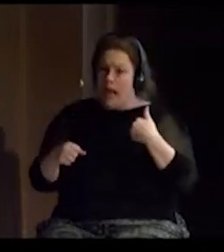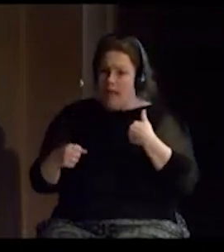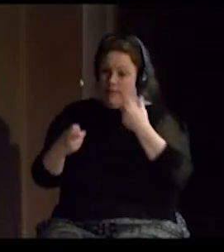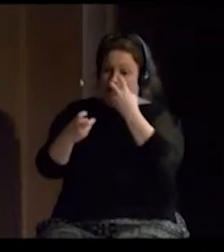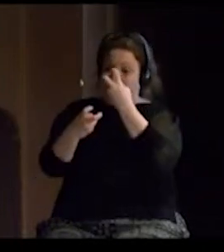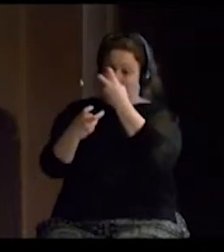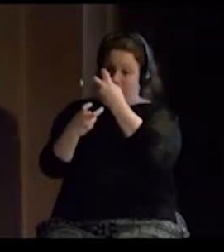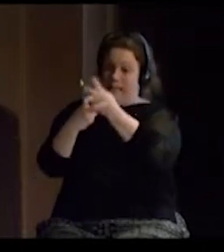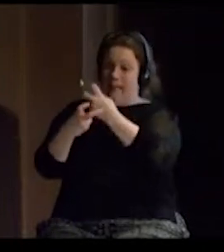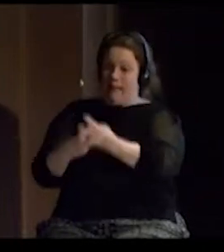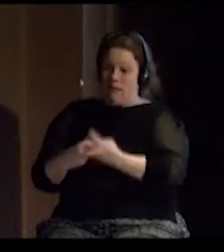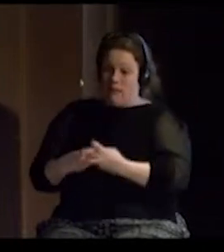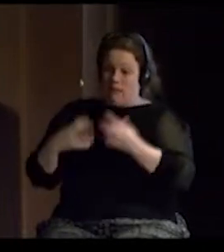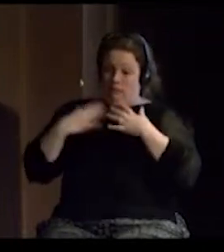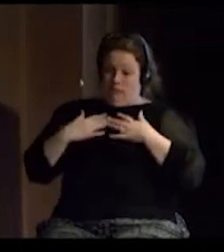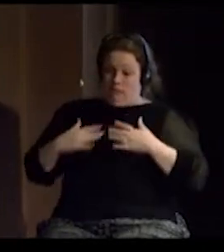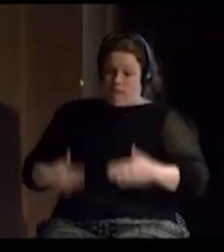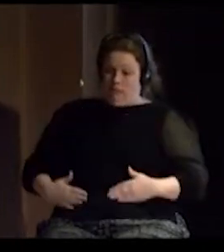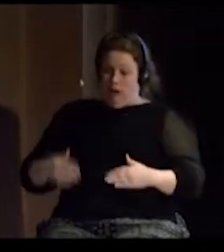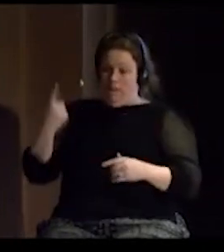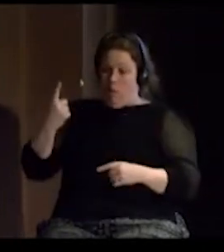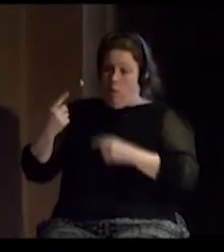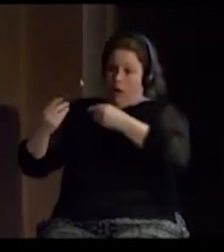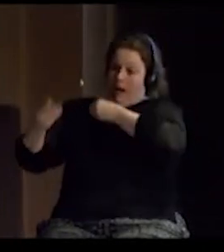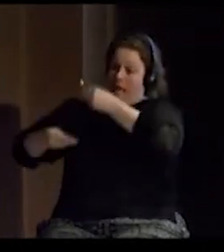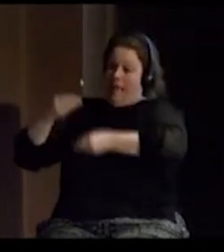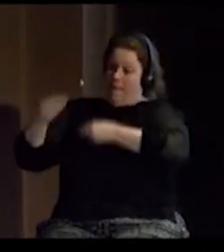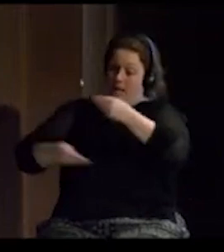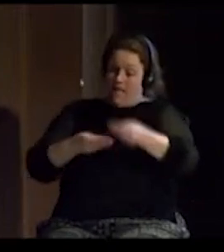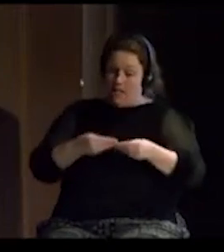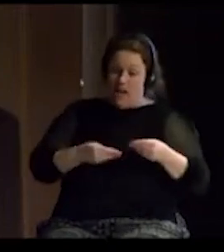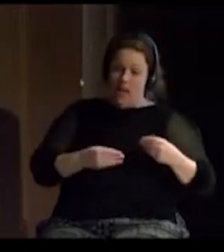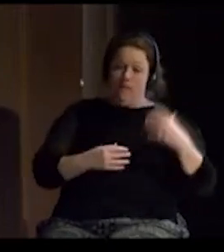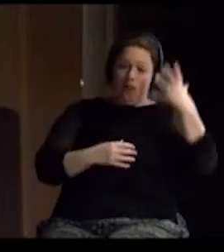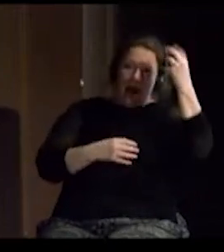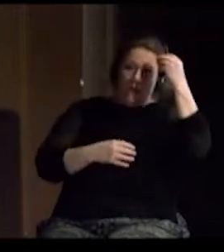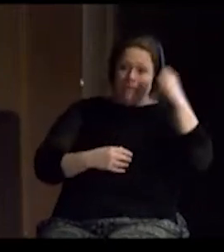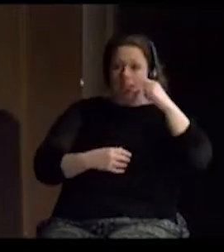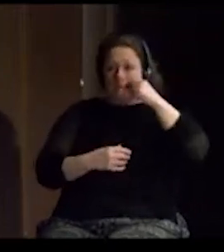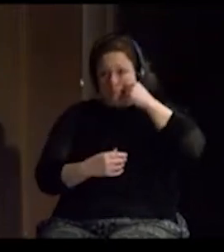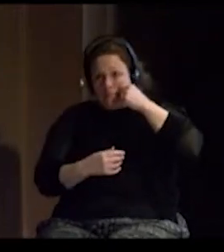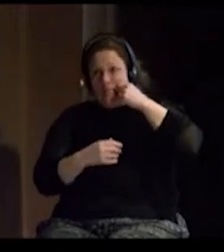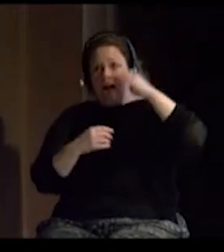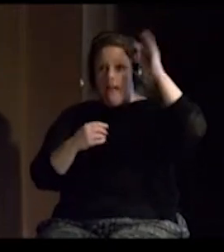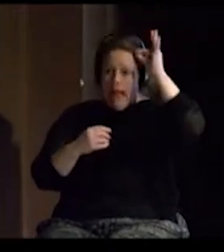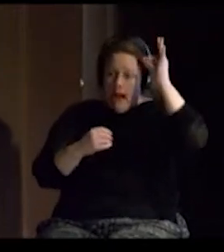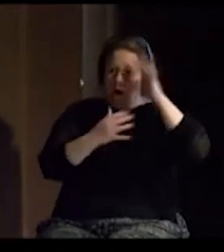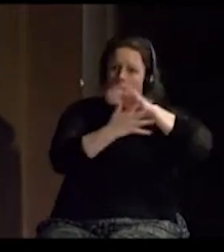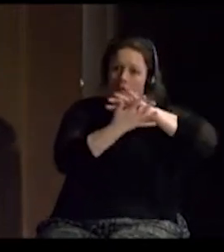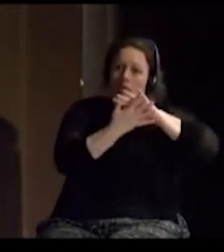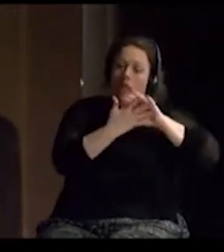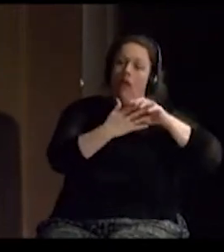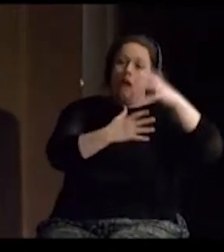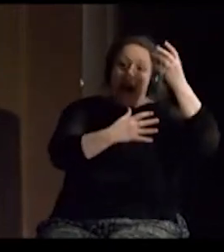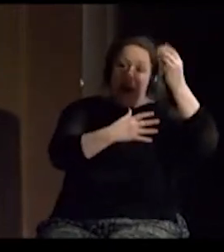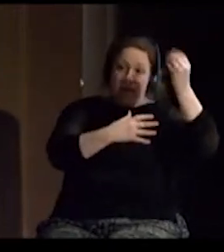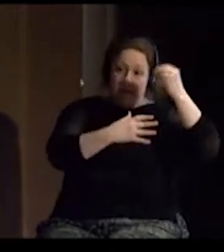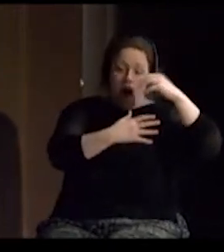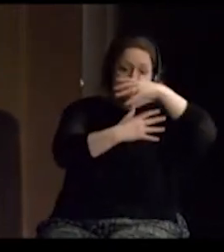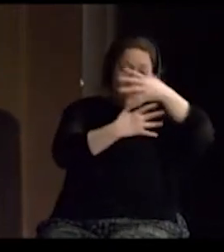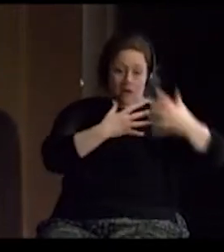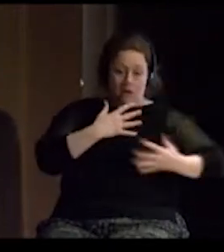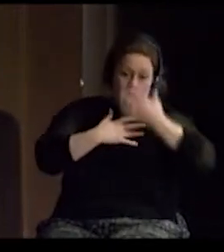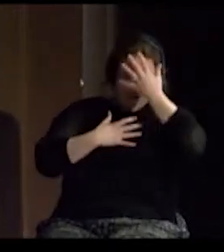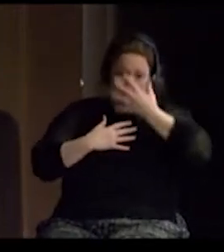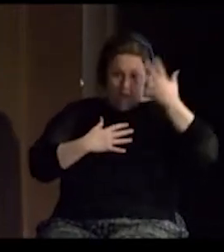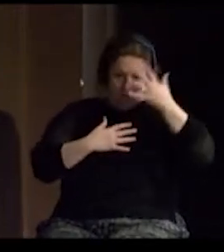skeletal characteristics of one lineage and the pelage characteristics of another lineage combined in the hybrid zone. And